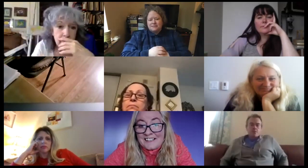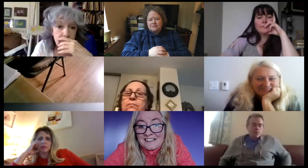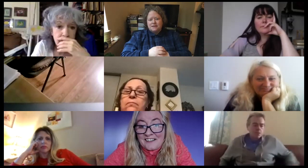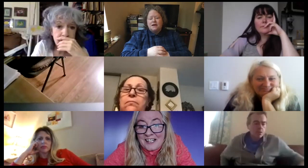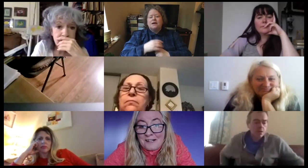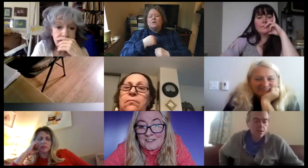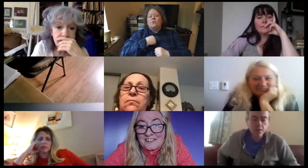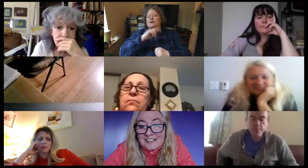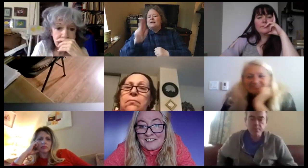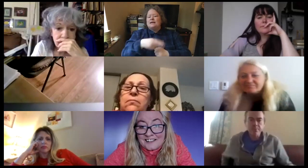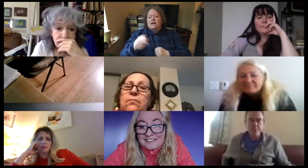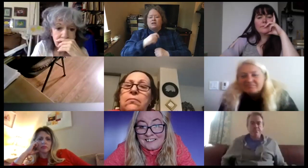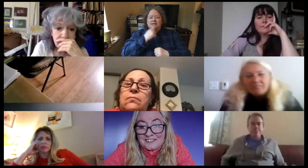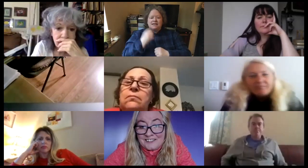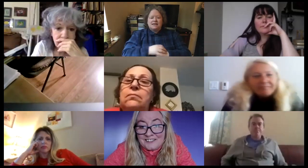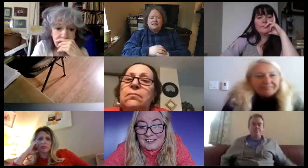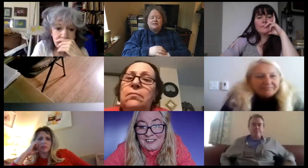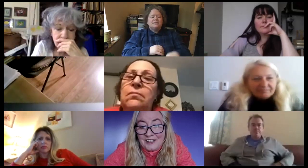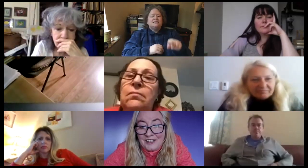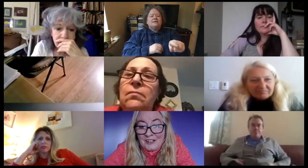And this is the thing about statistics.